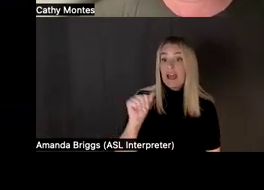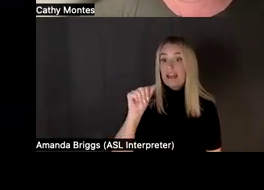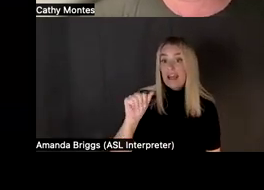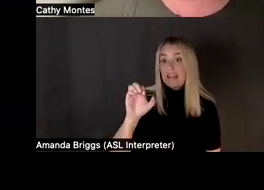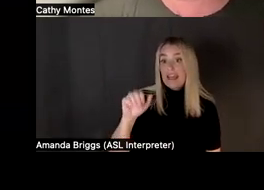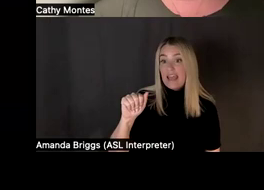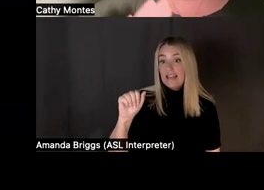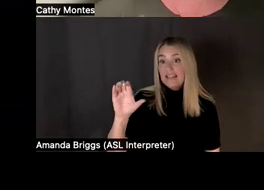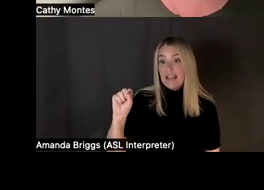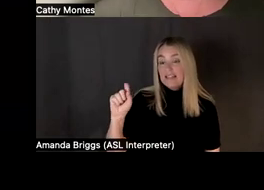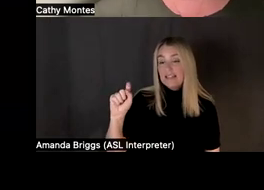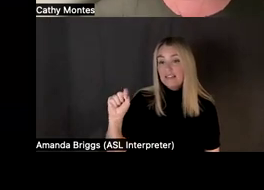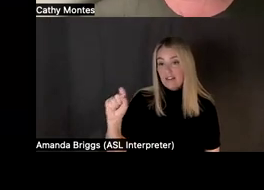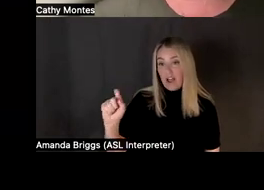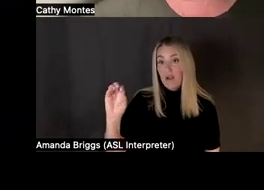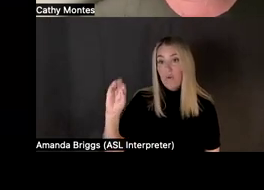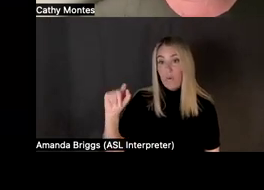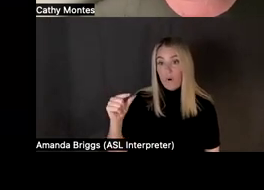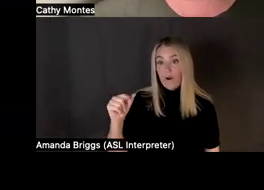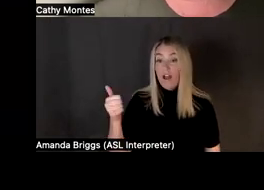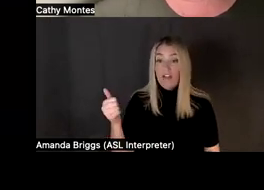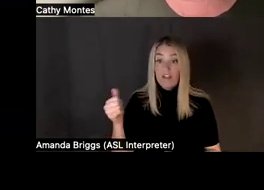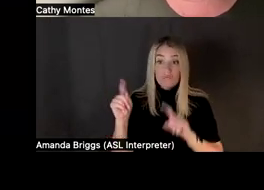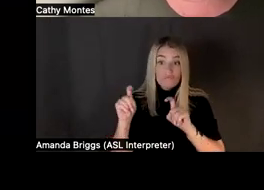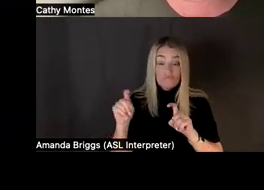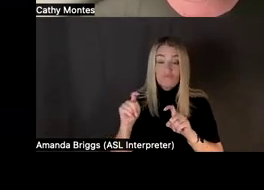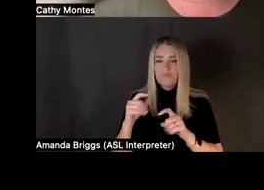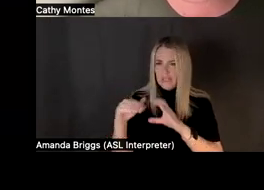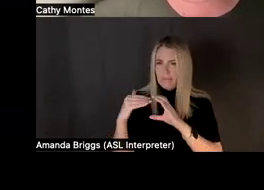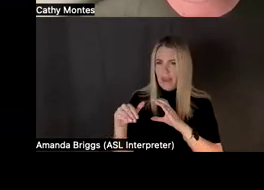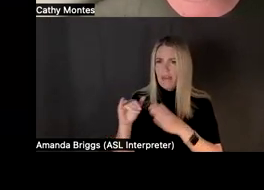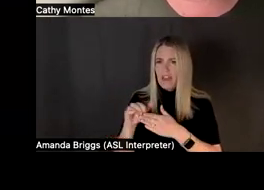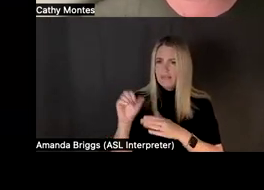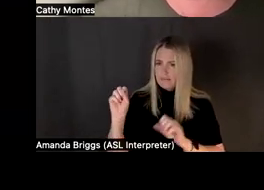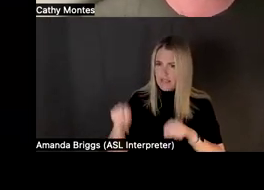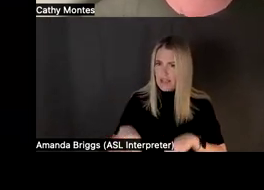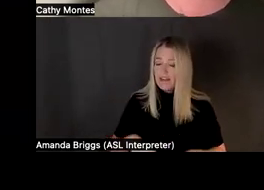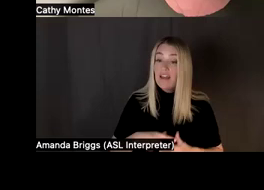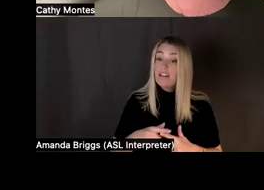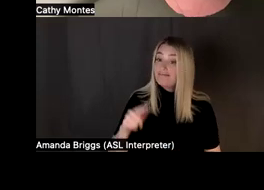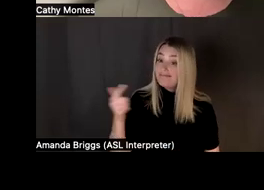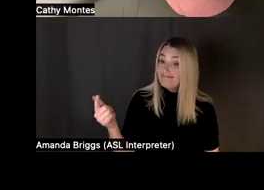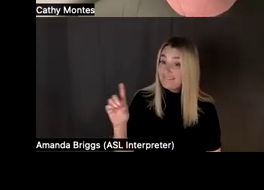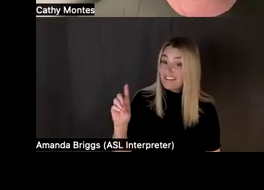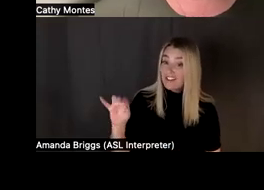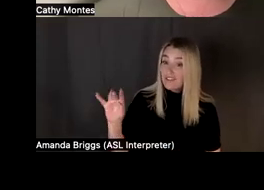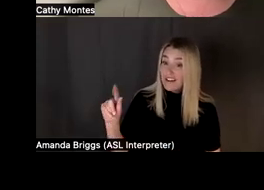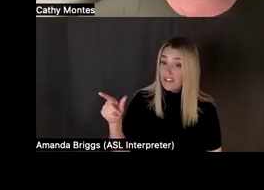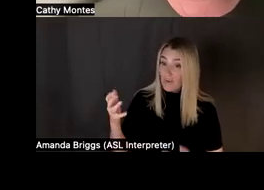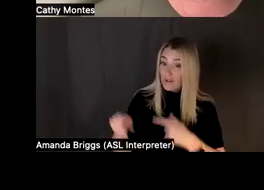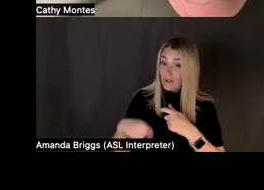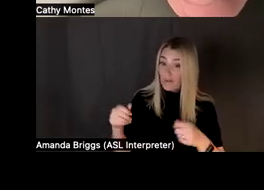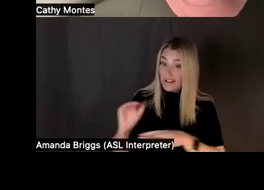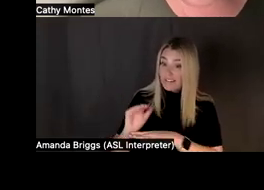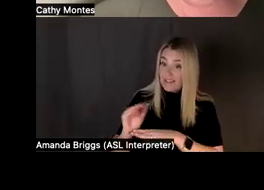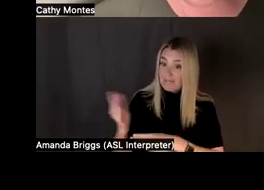support@aeacs.org. Any follow-up questions, comments, those can be emailed directly there. And then I'll turn it over to you, Dr. Sharetta, if you'd like to close out the